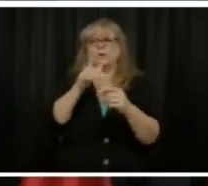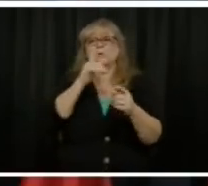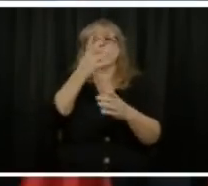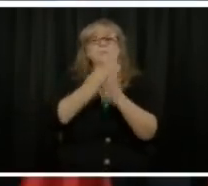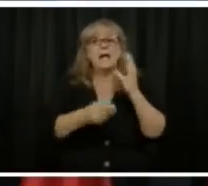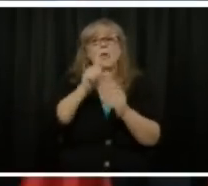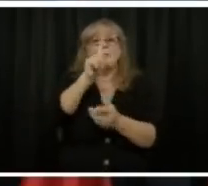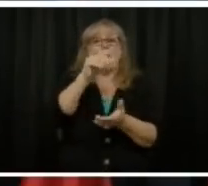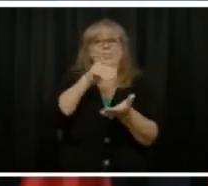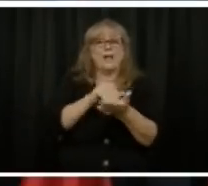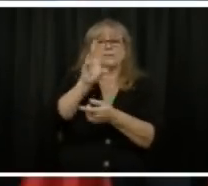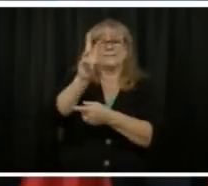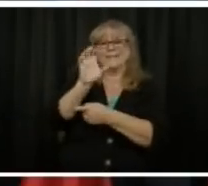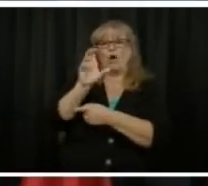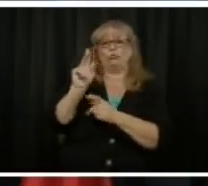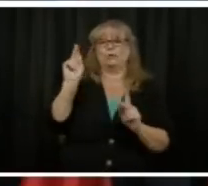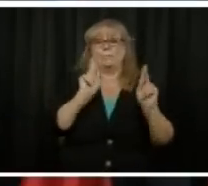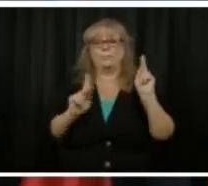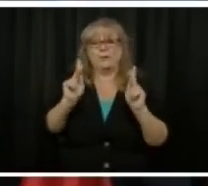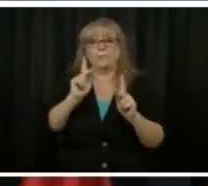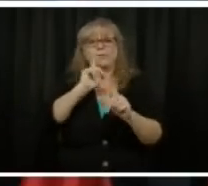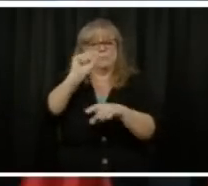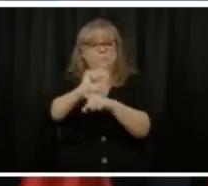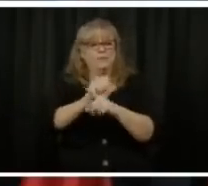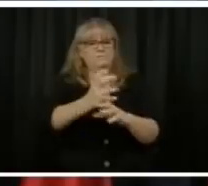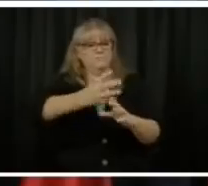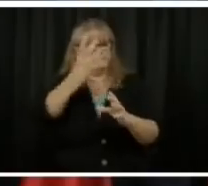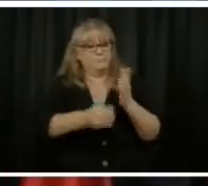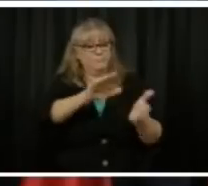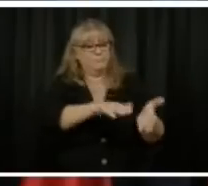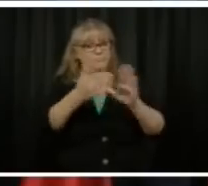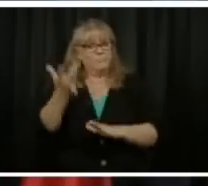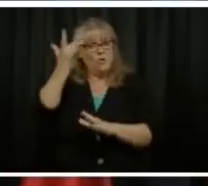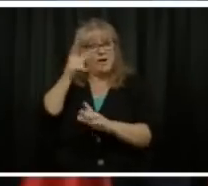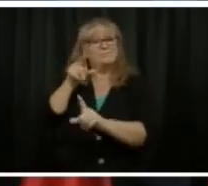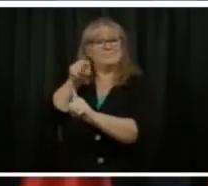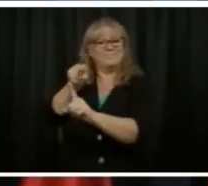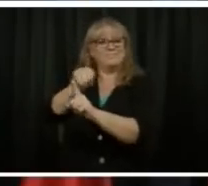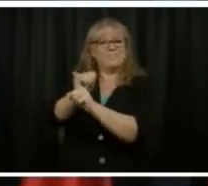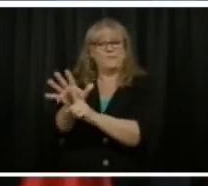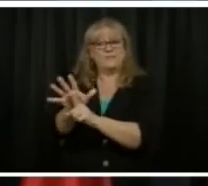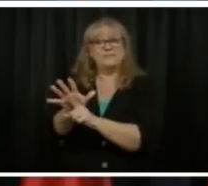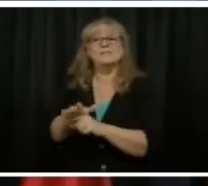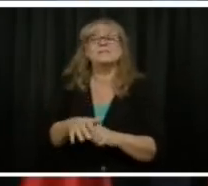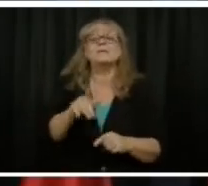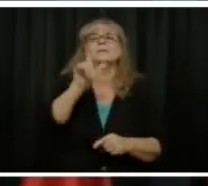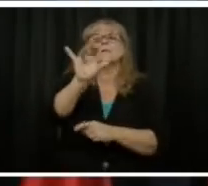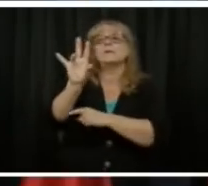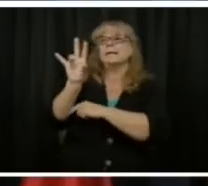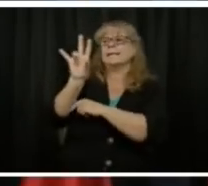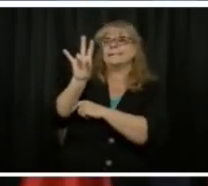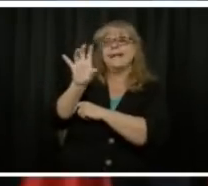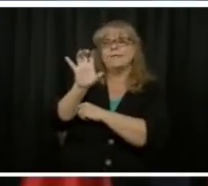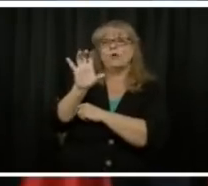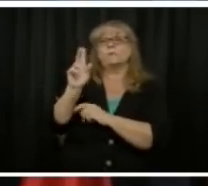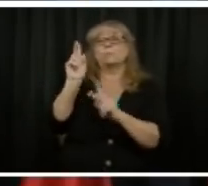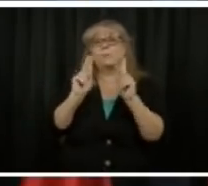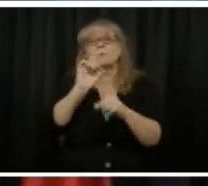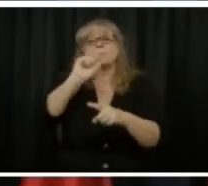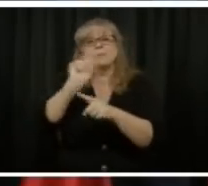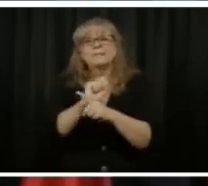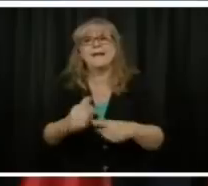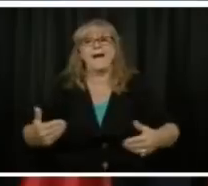from coronavirus, over 1,700 that have died with coronavirus. Today, so far, 409 new